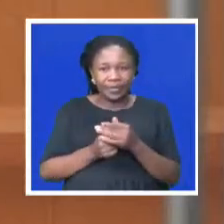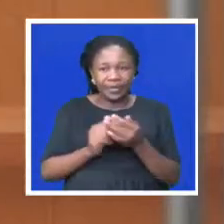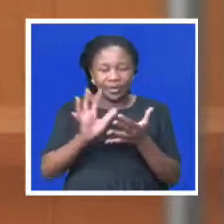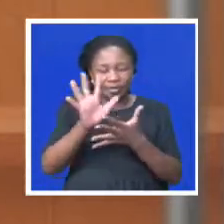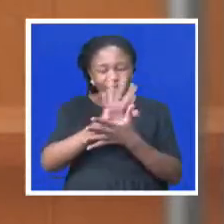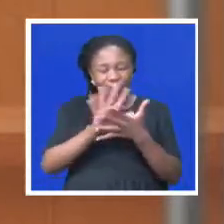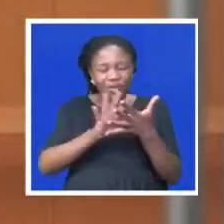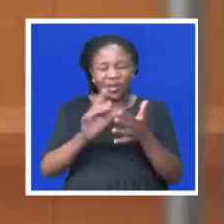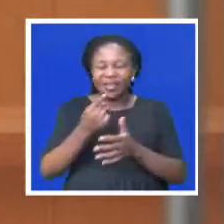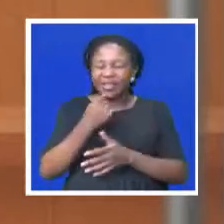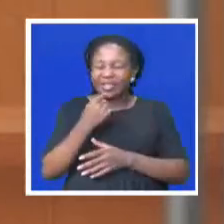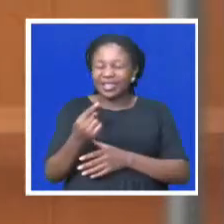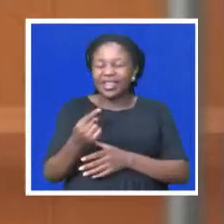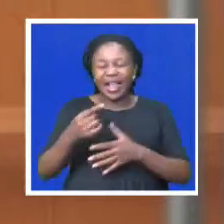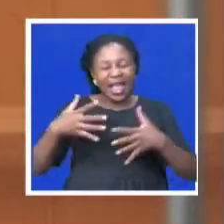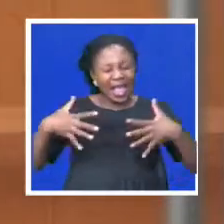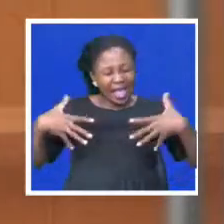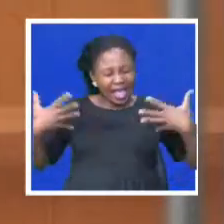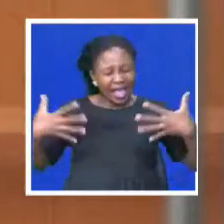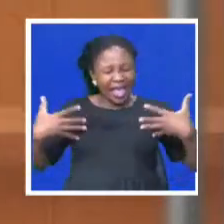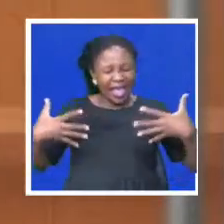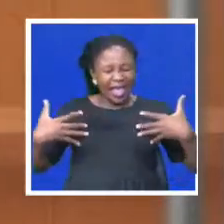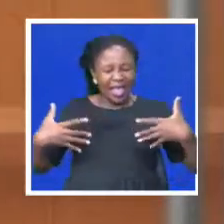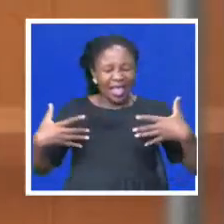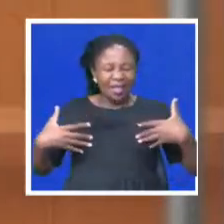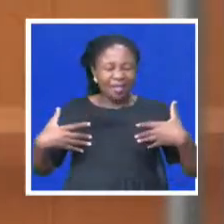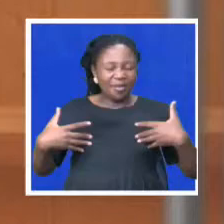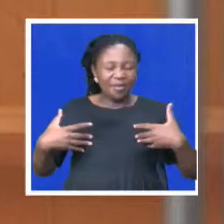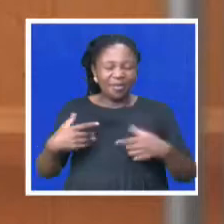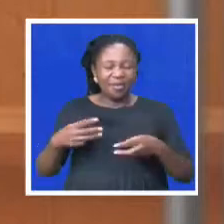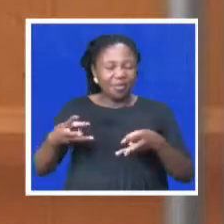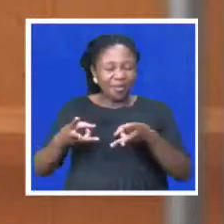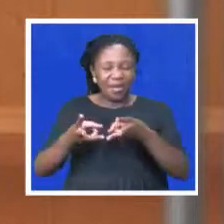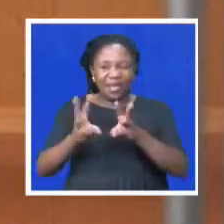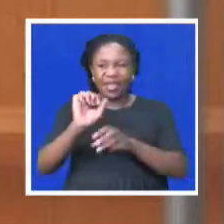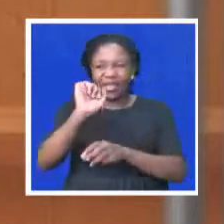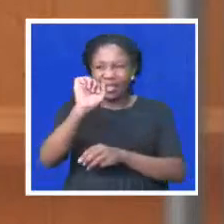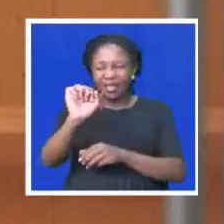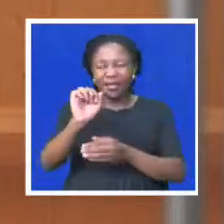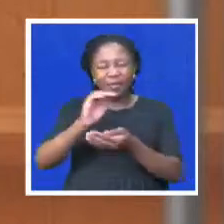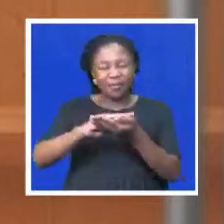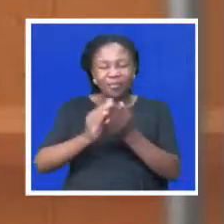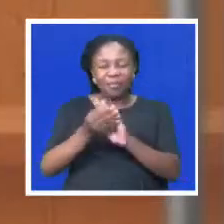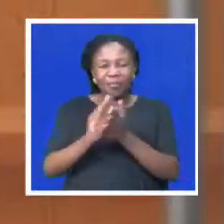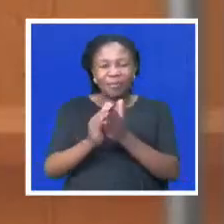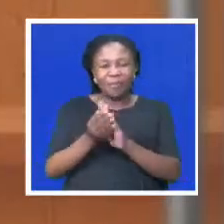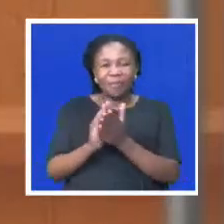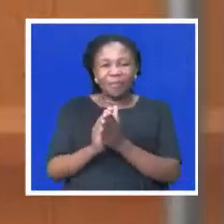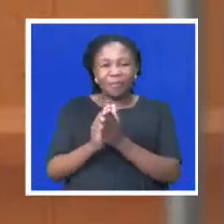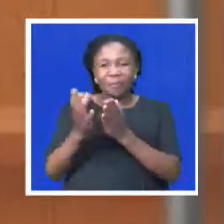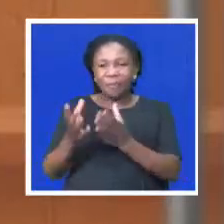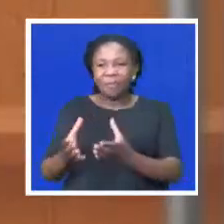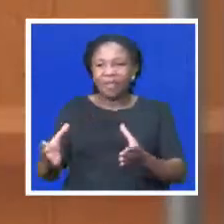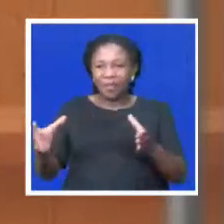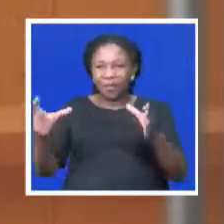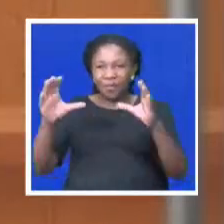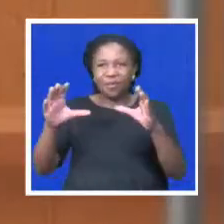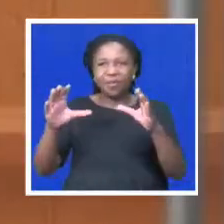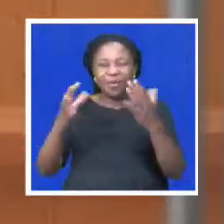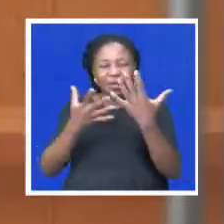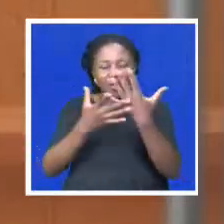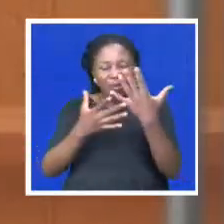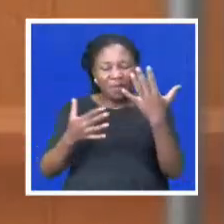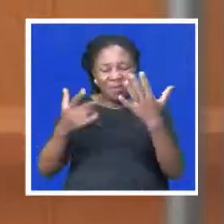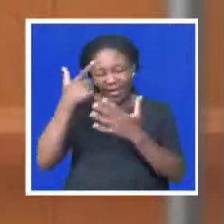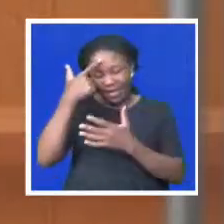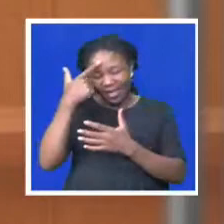way you were made. Just like the clay pot, it ended up realizing that it had flaws, but it was meaningful